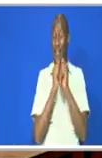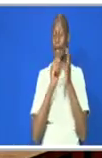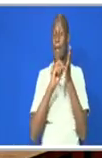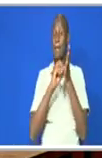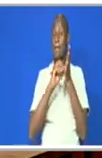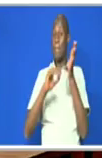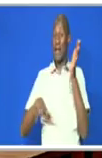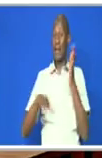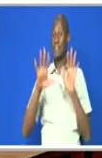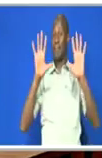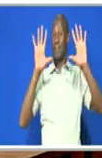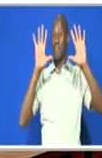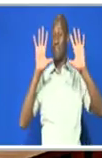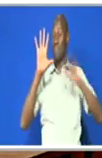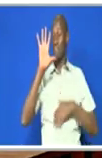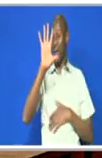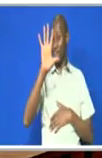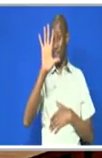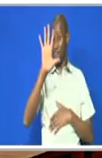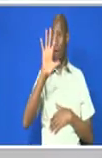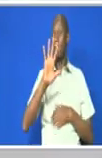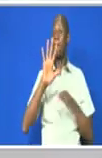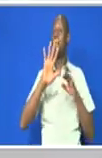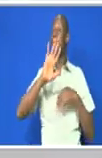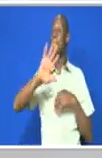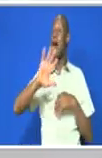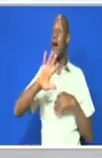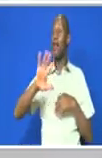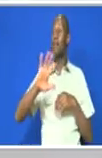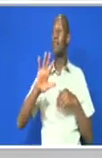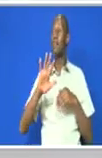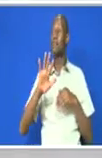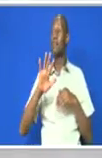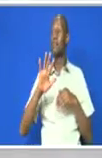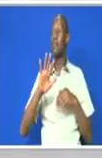away 5. I remained with